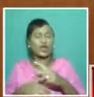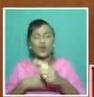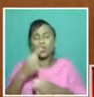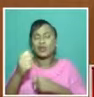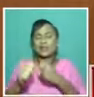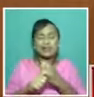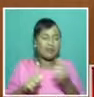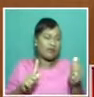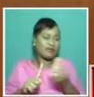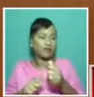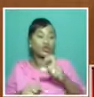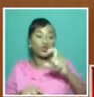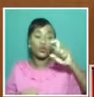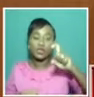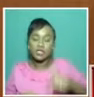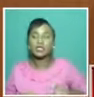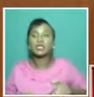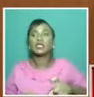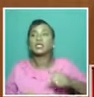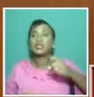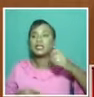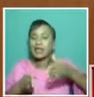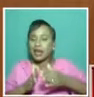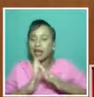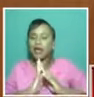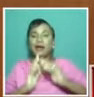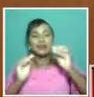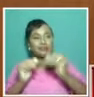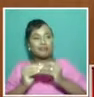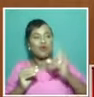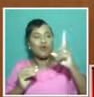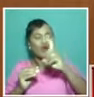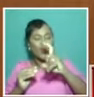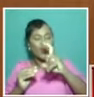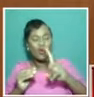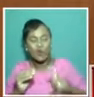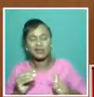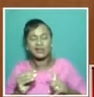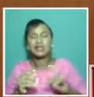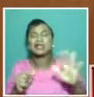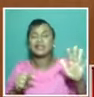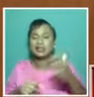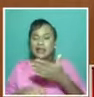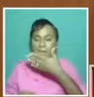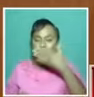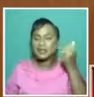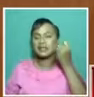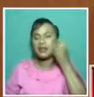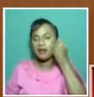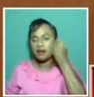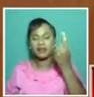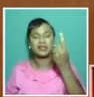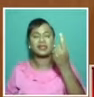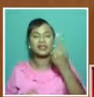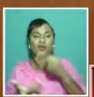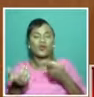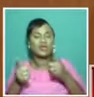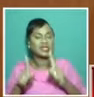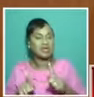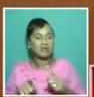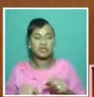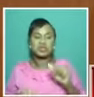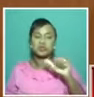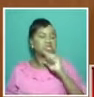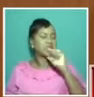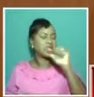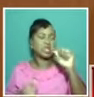need to begin to ask these forensic questions to ascertain where we are today. So this is not an easy case. This is